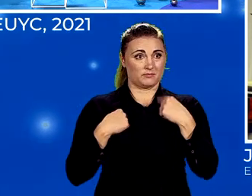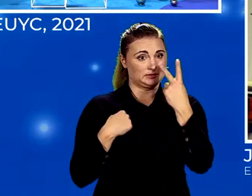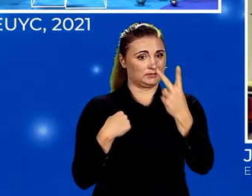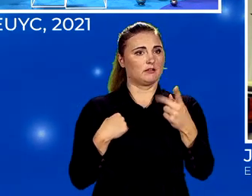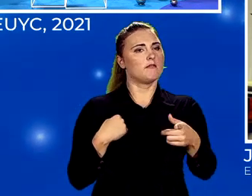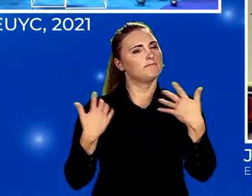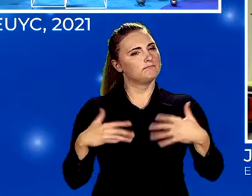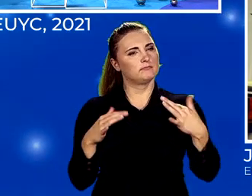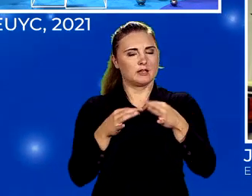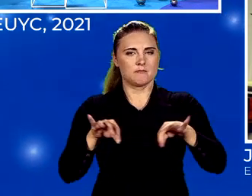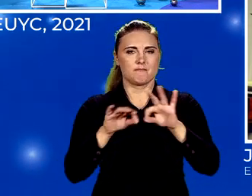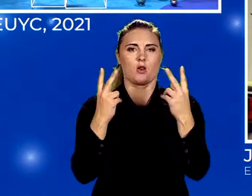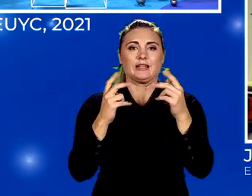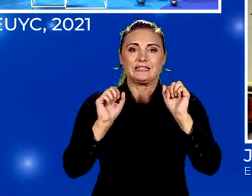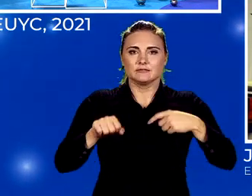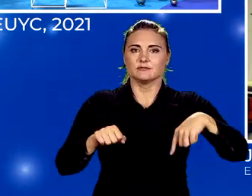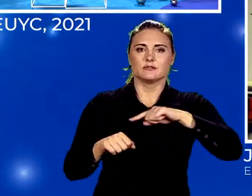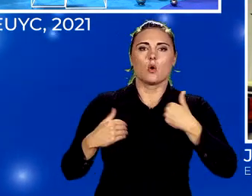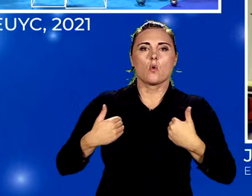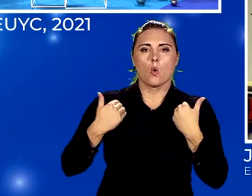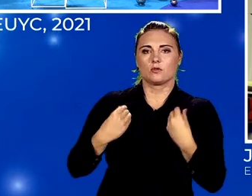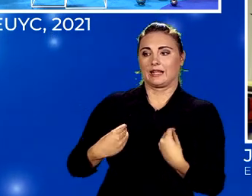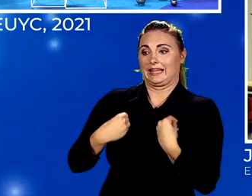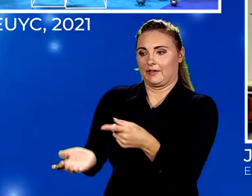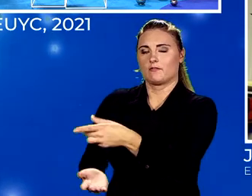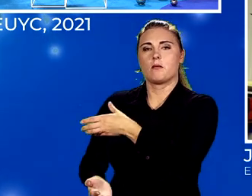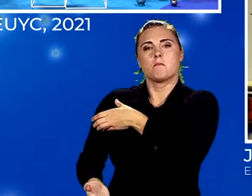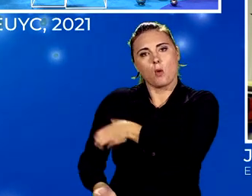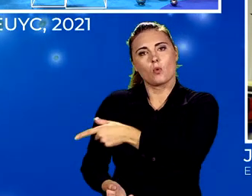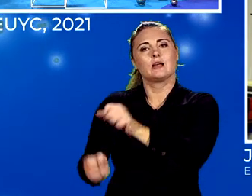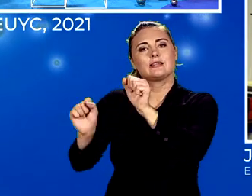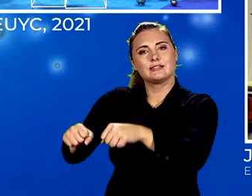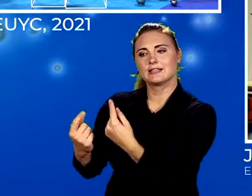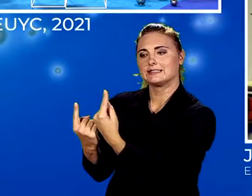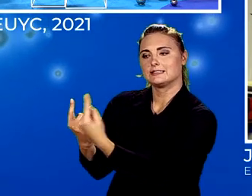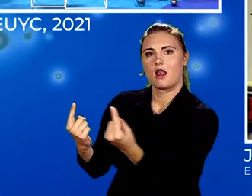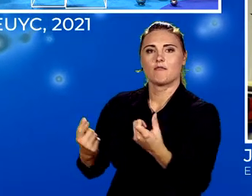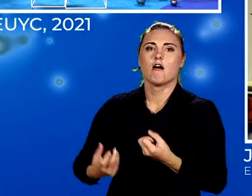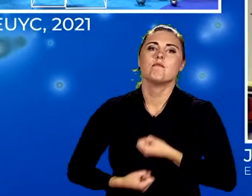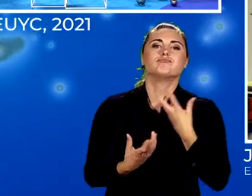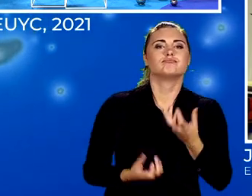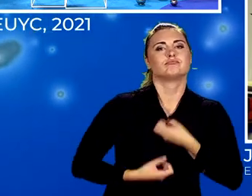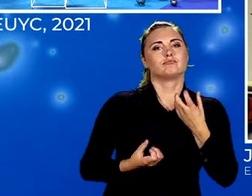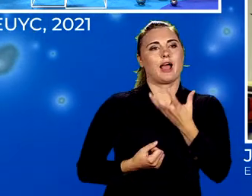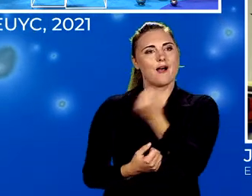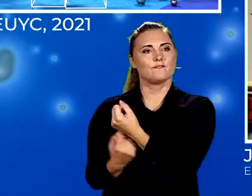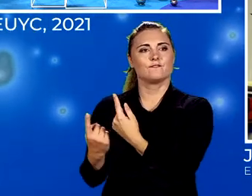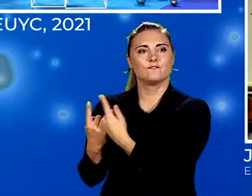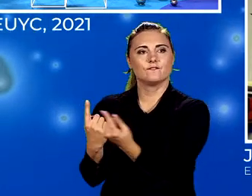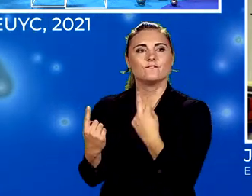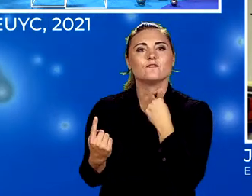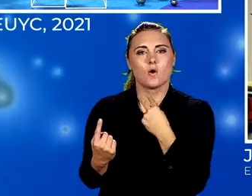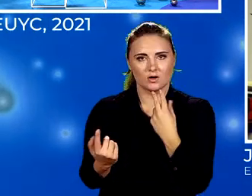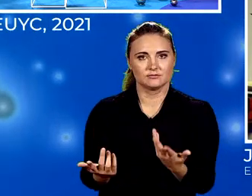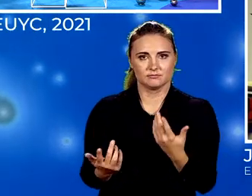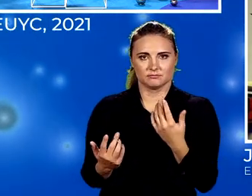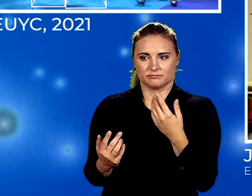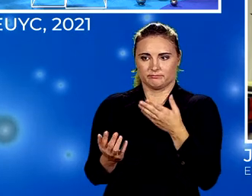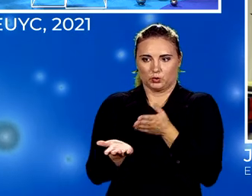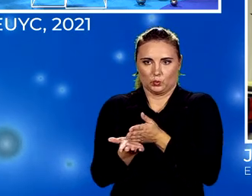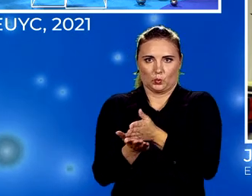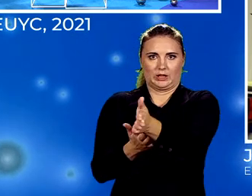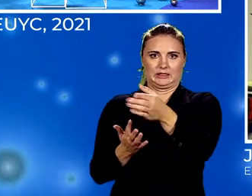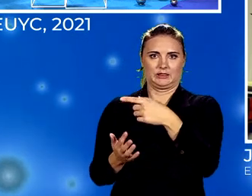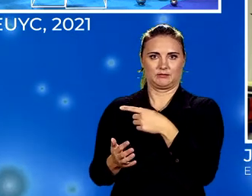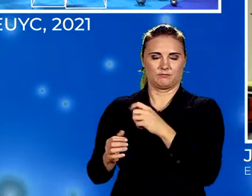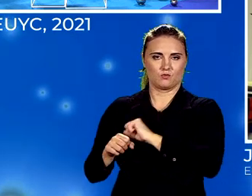people, because young people have given quite a lot in this pandemic and also before. And for us, it's also, it